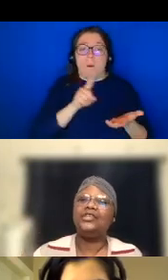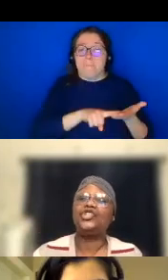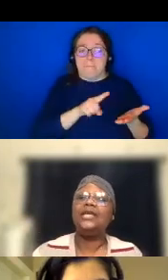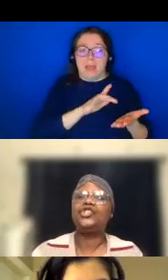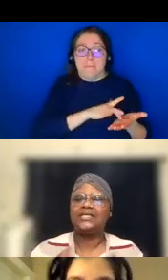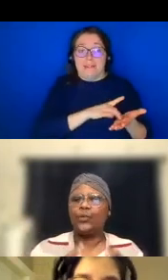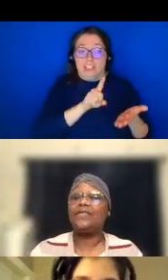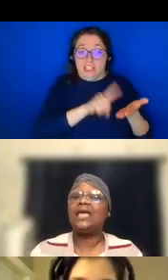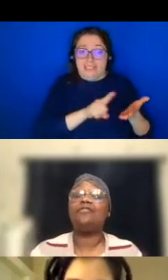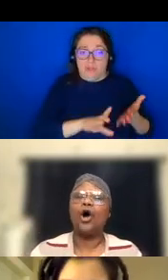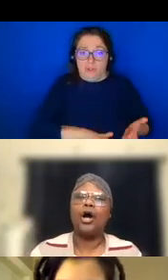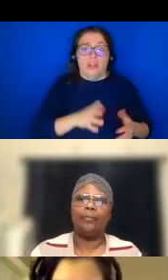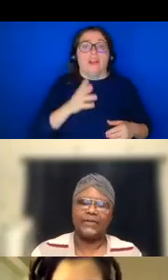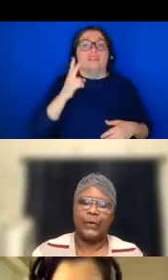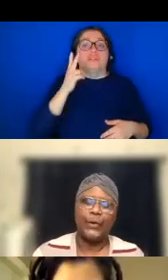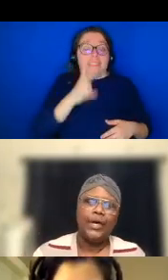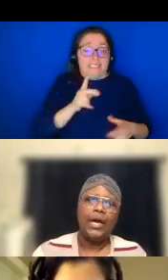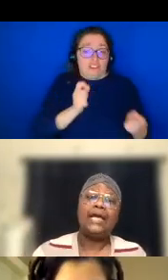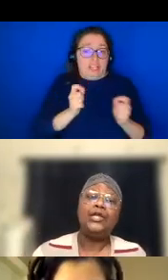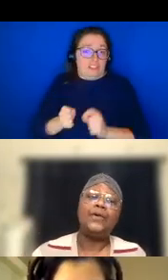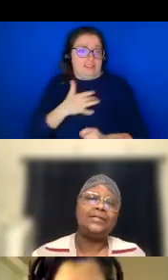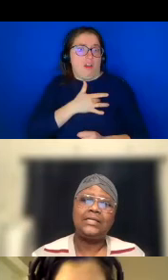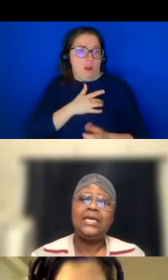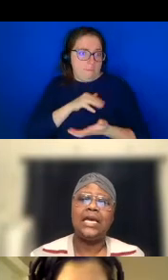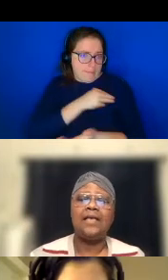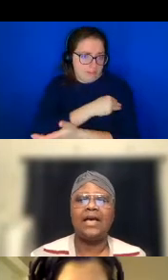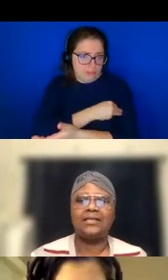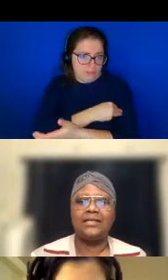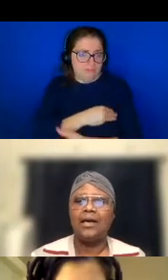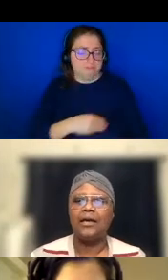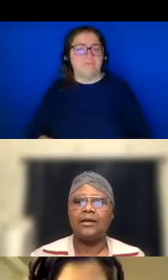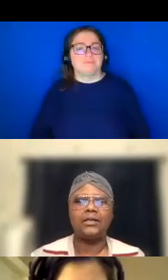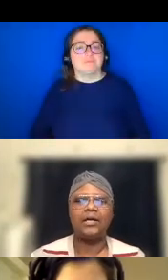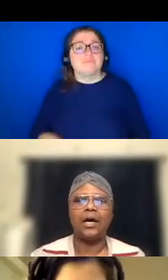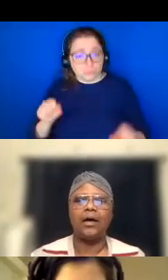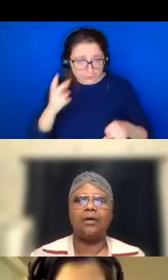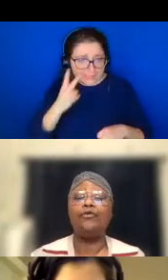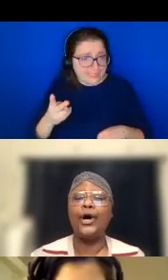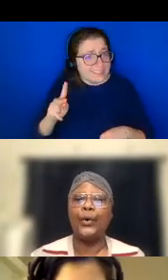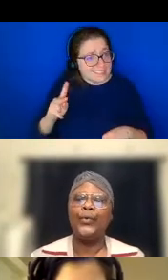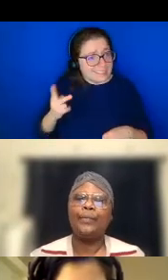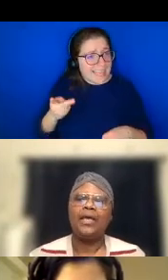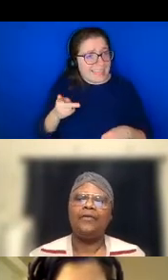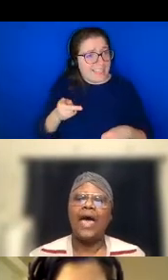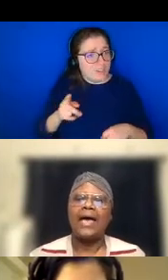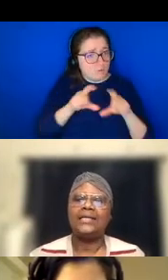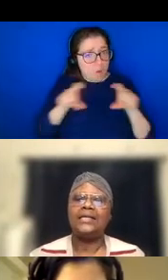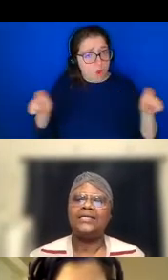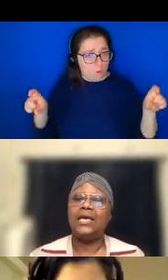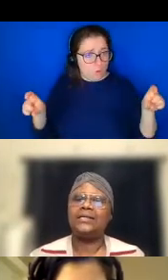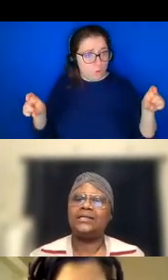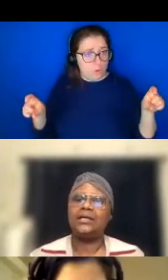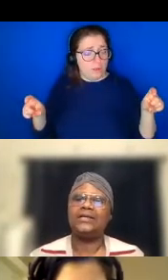see changes within the heart muscle. And you can see in that second row that